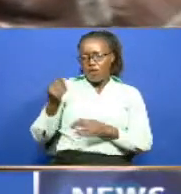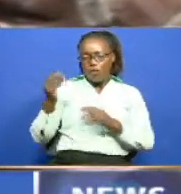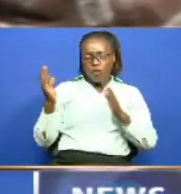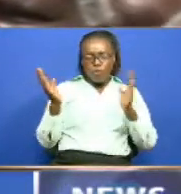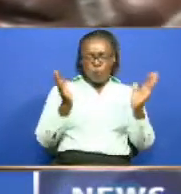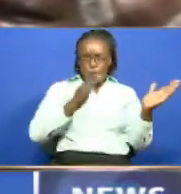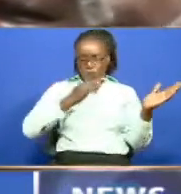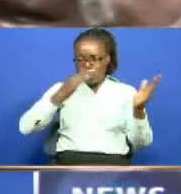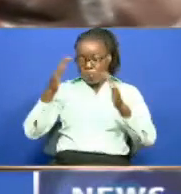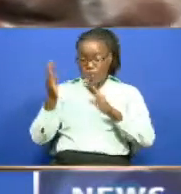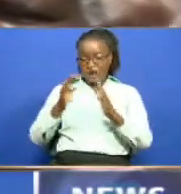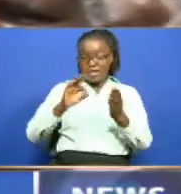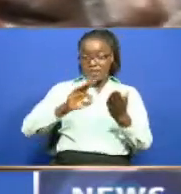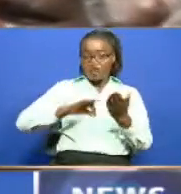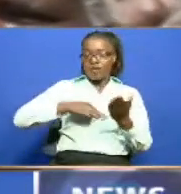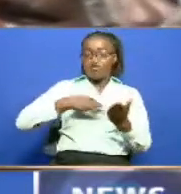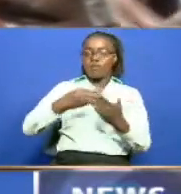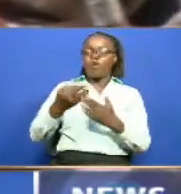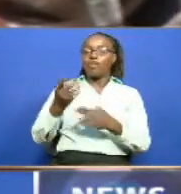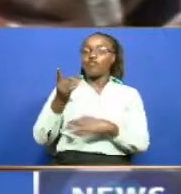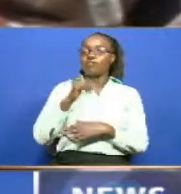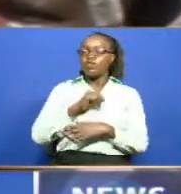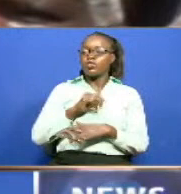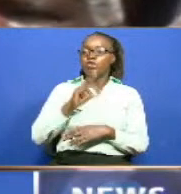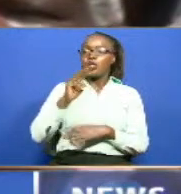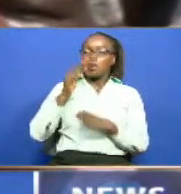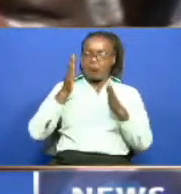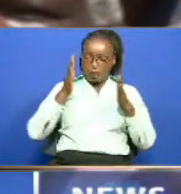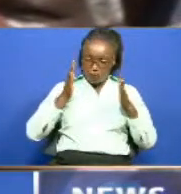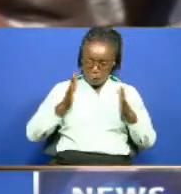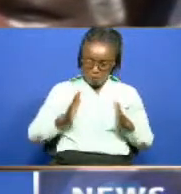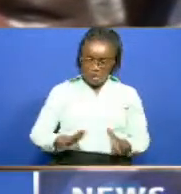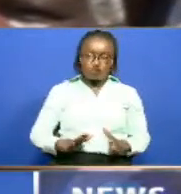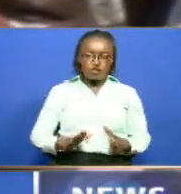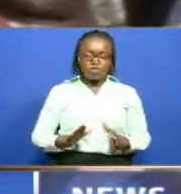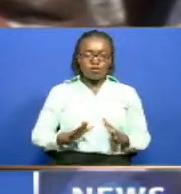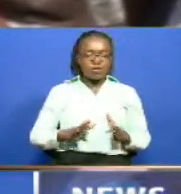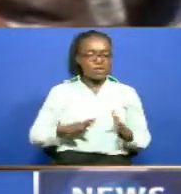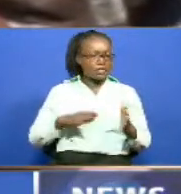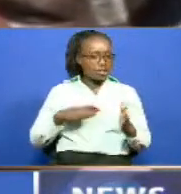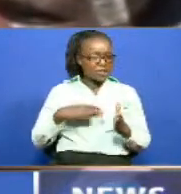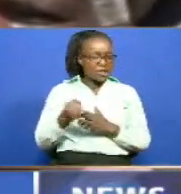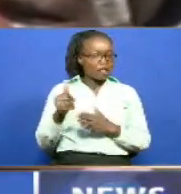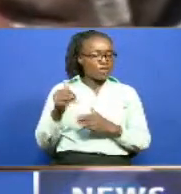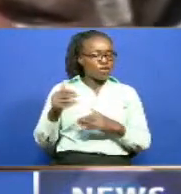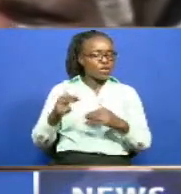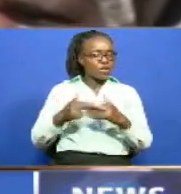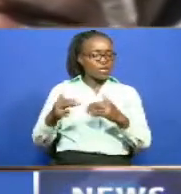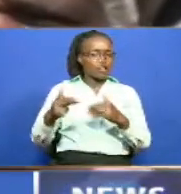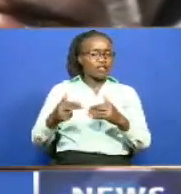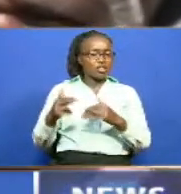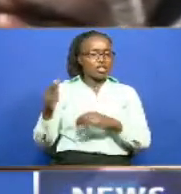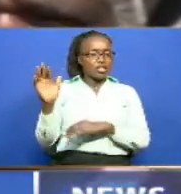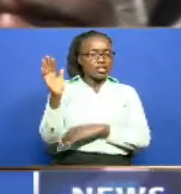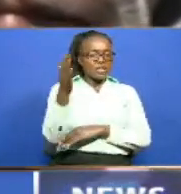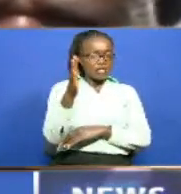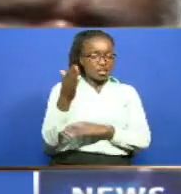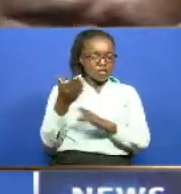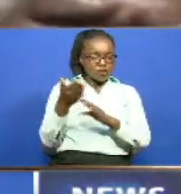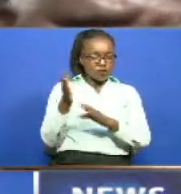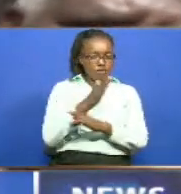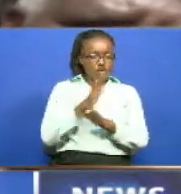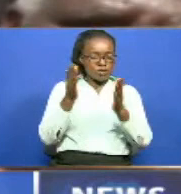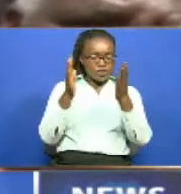ukakuja ikaanguka. Kwa hivyo hakuna mtu angefaa kugusa hii mti kabla ya kutoa hii sherehe tumetoa